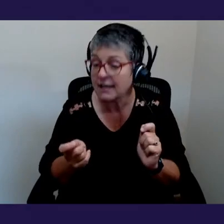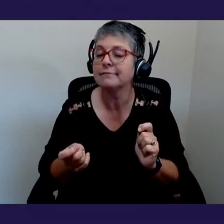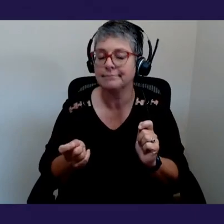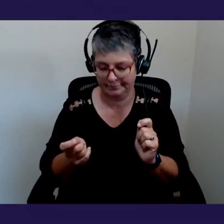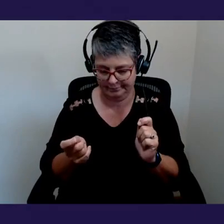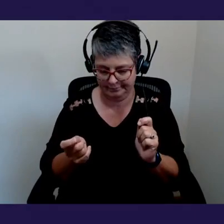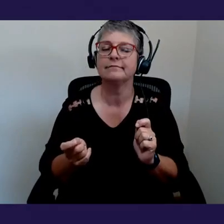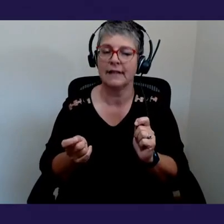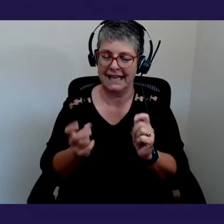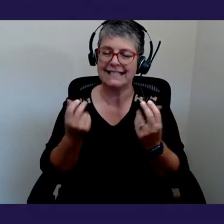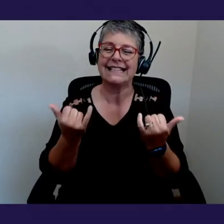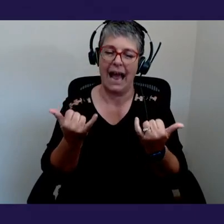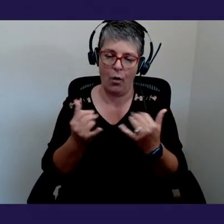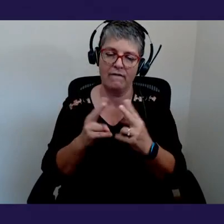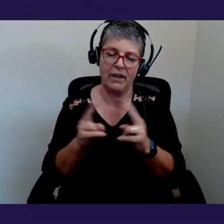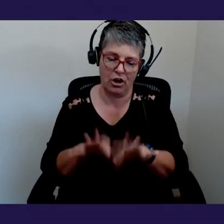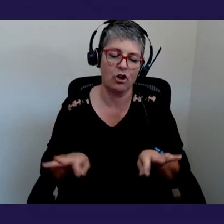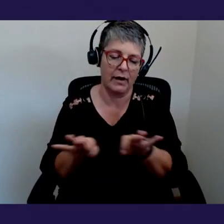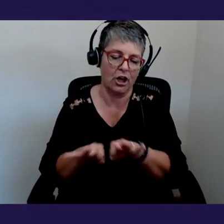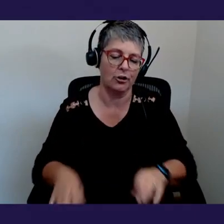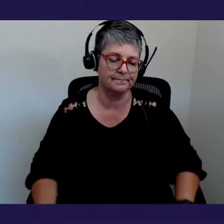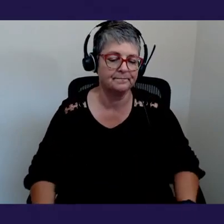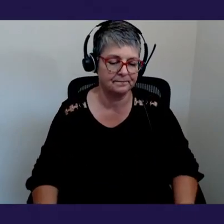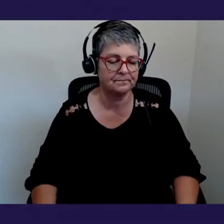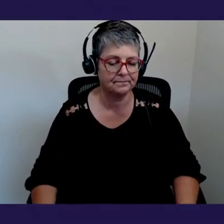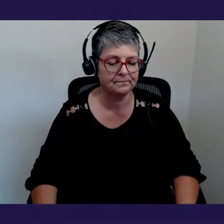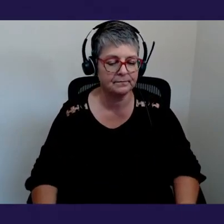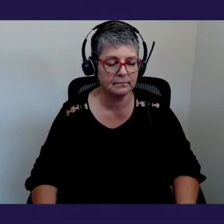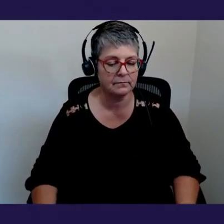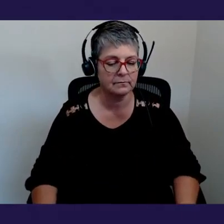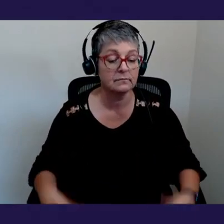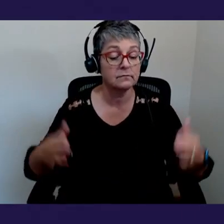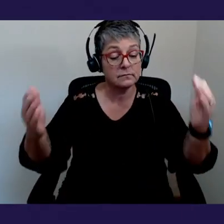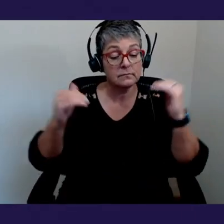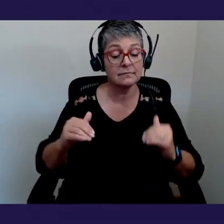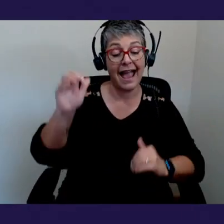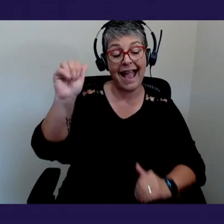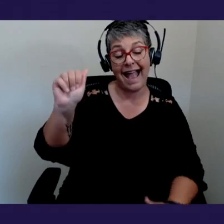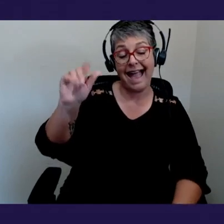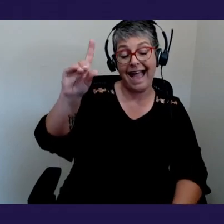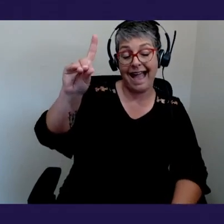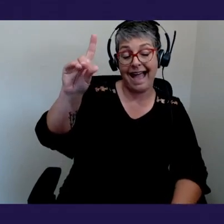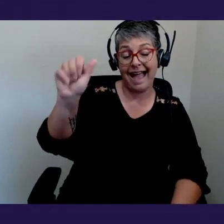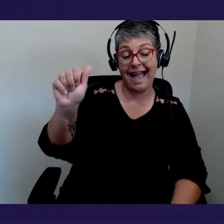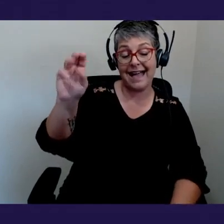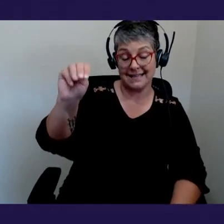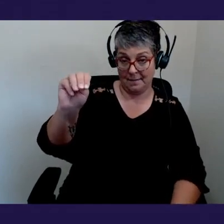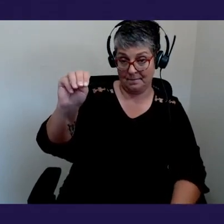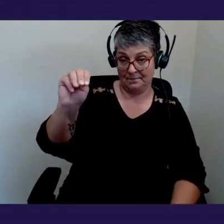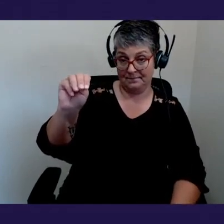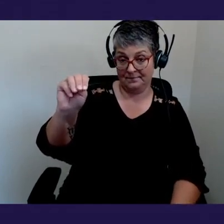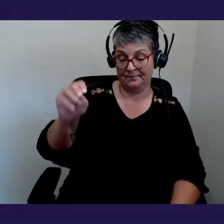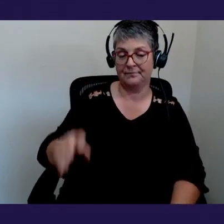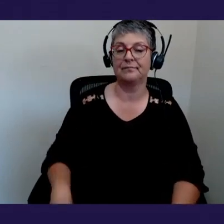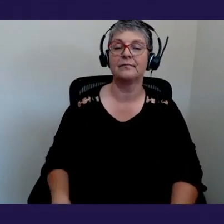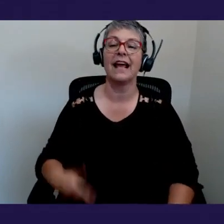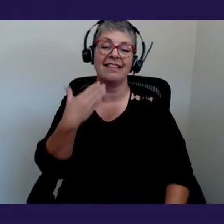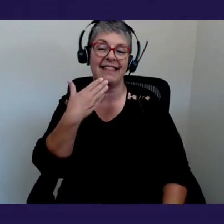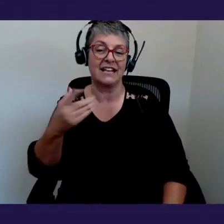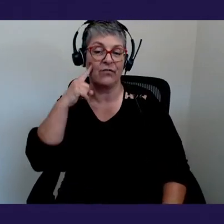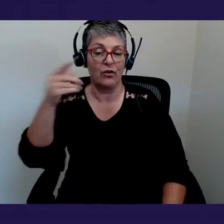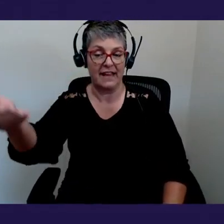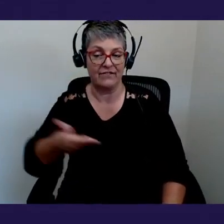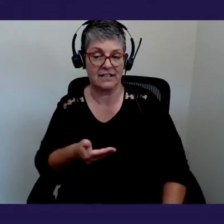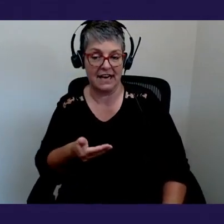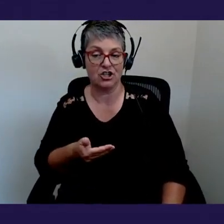critical. Adam. Thanks for having me, and thanks for the invitation to be part of the workshop.